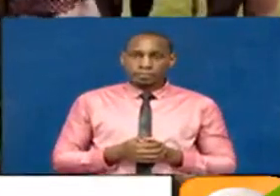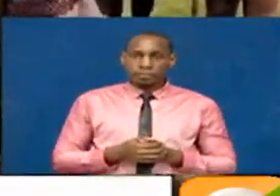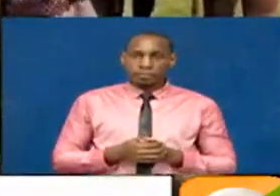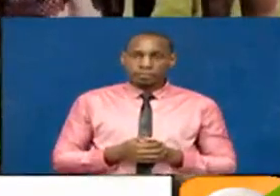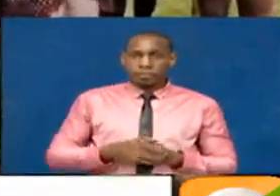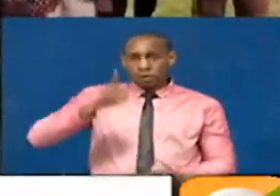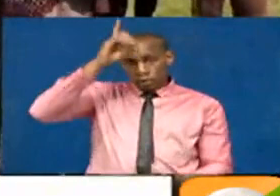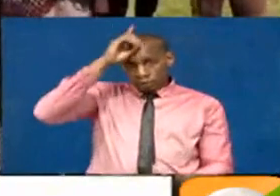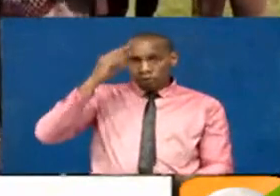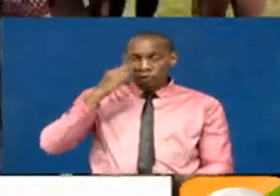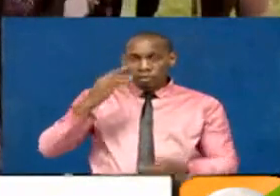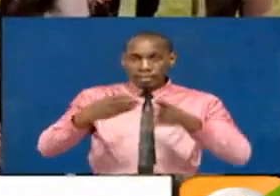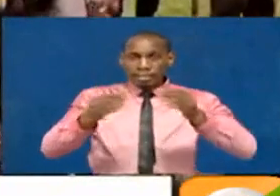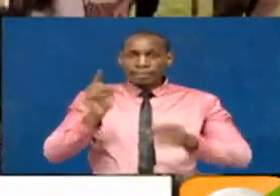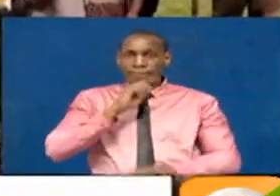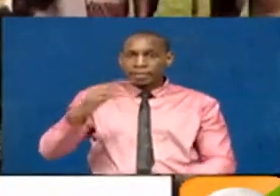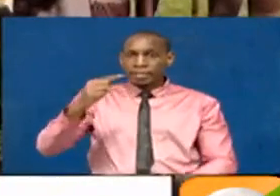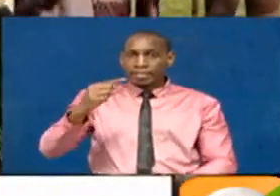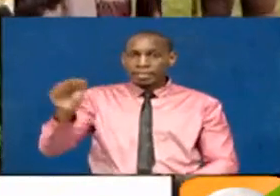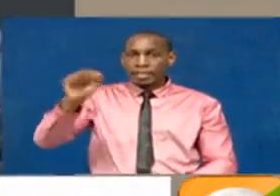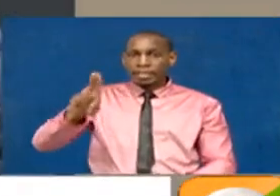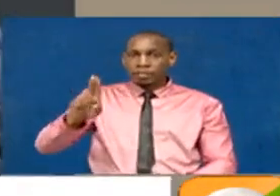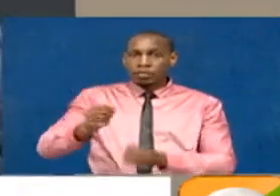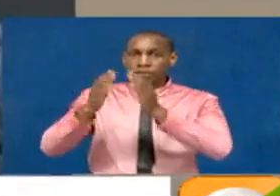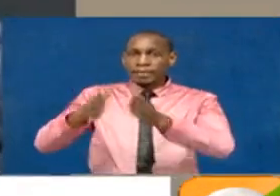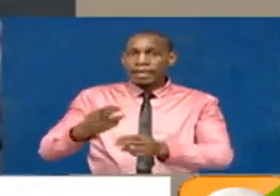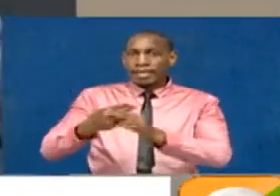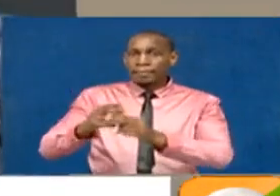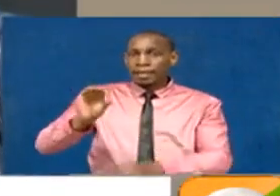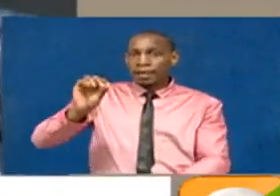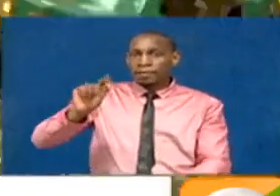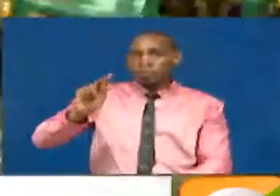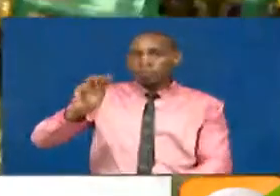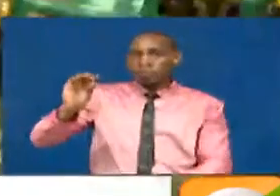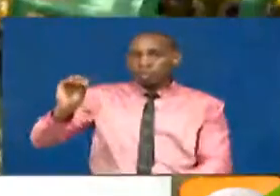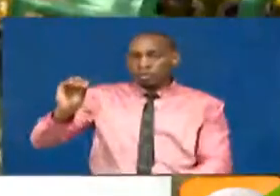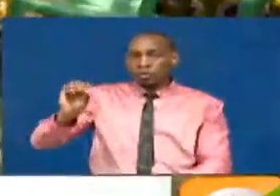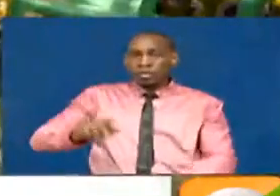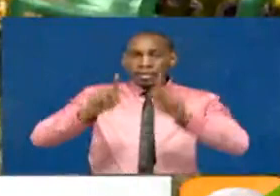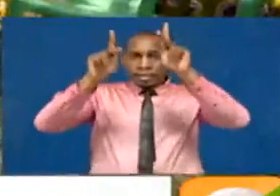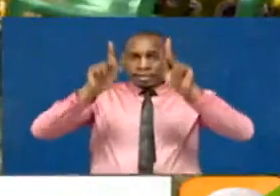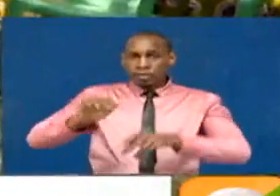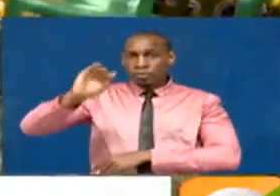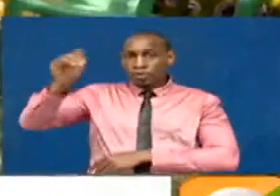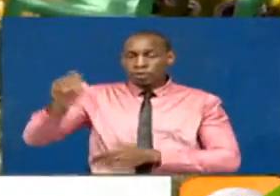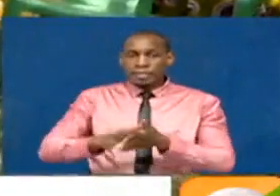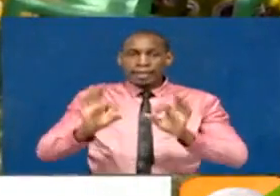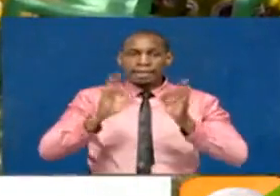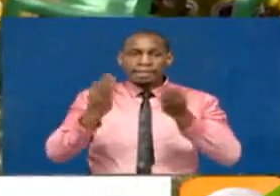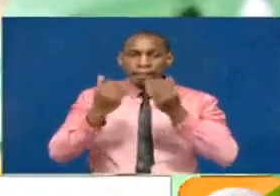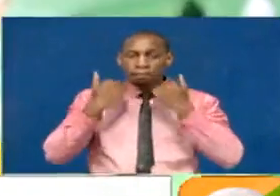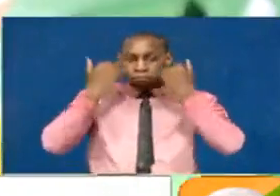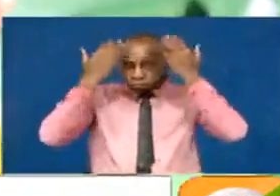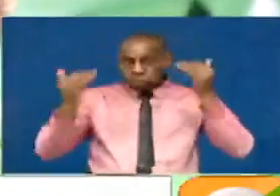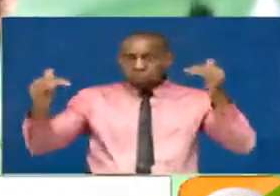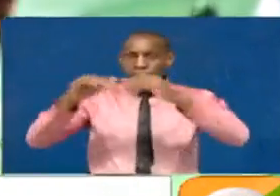At the home village of missing GSU officer Joseph Otieno in Nyabera village, Kisumu County, his distraught family